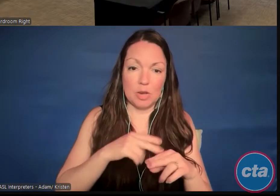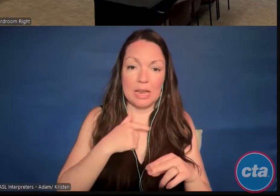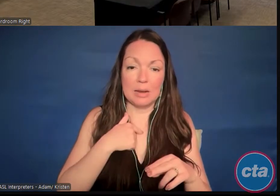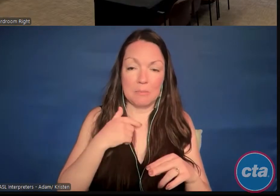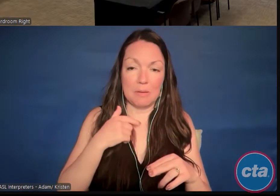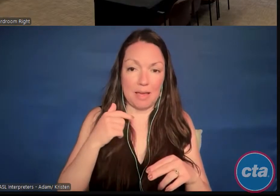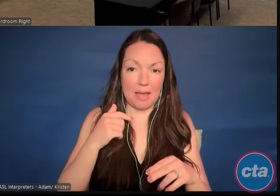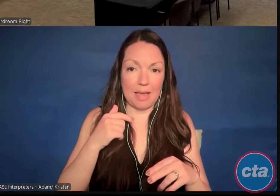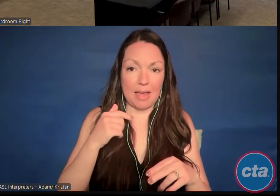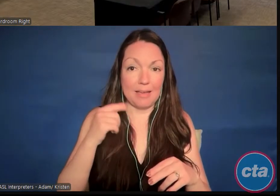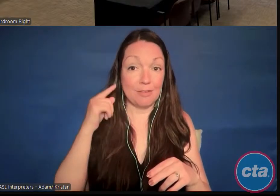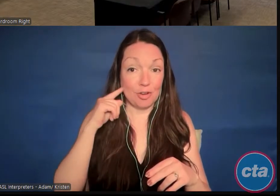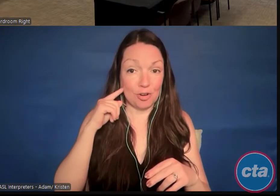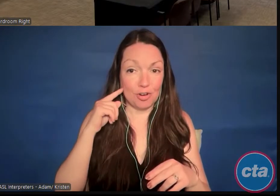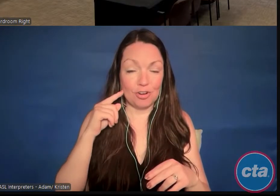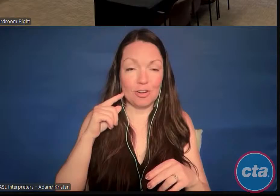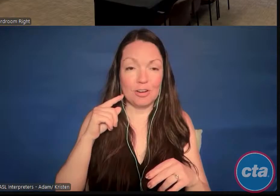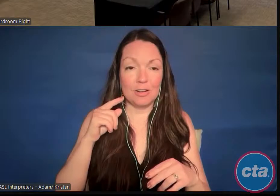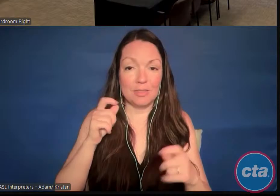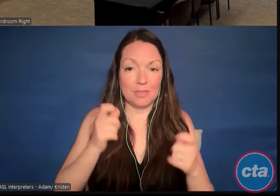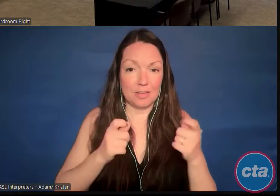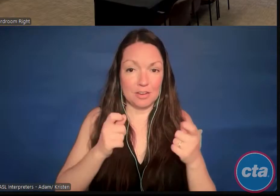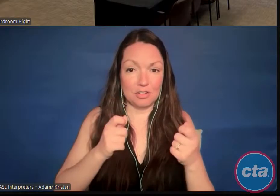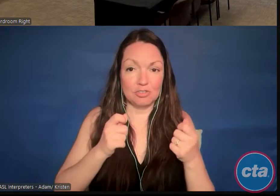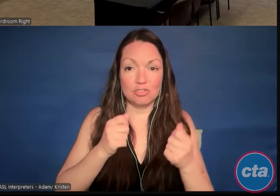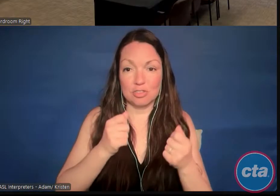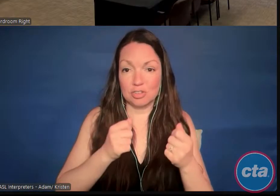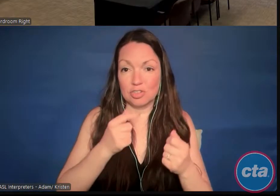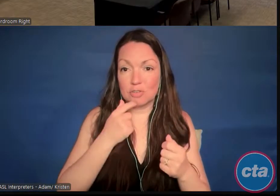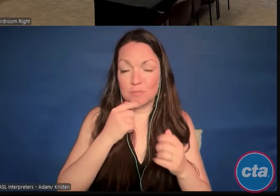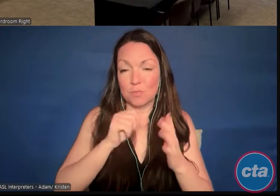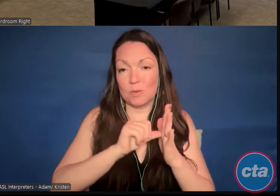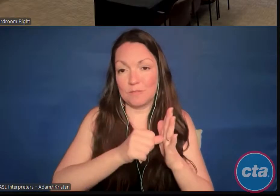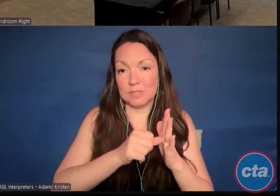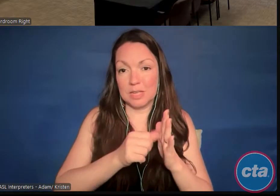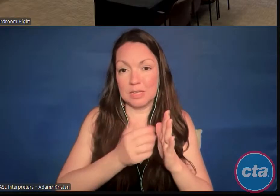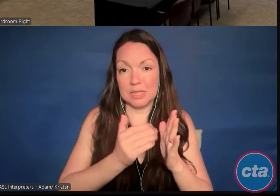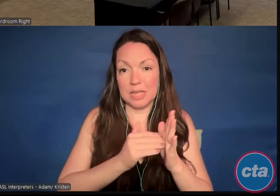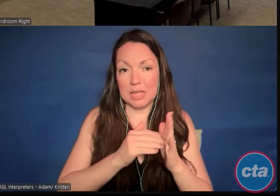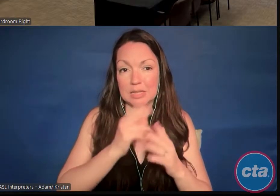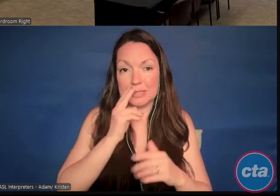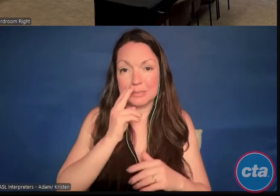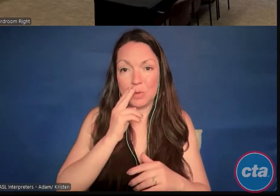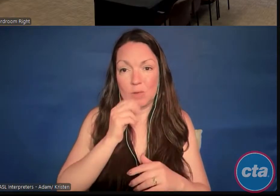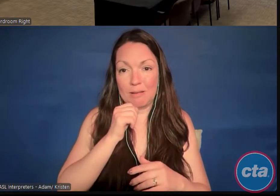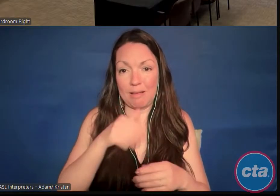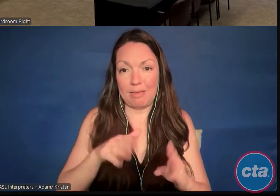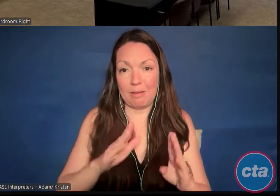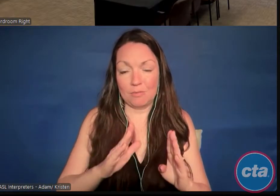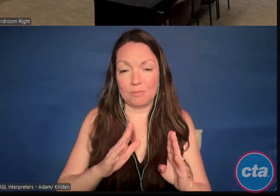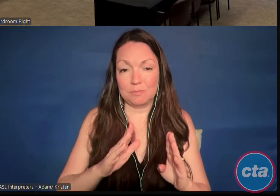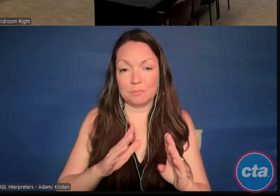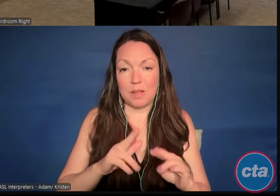heard conductor get on the speaker and say, reemphasize smoking on the train is not allowed.